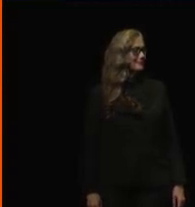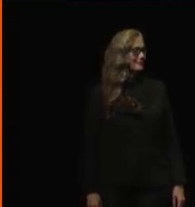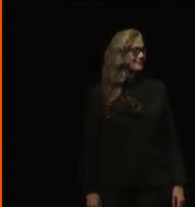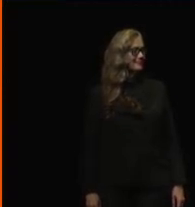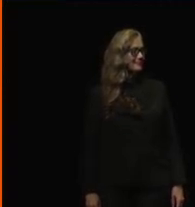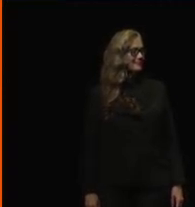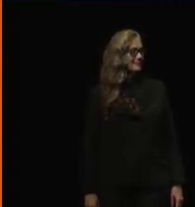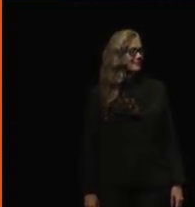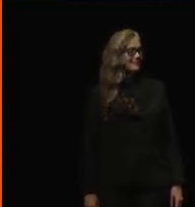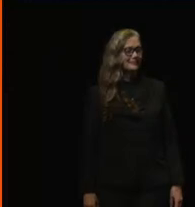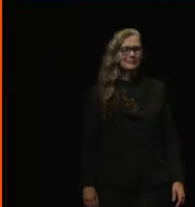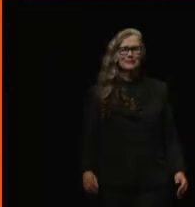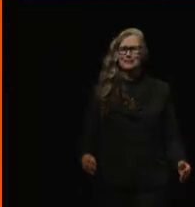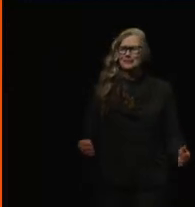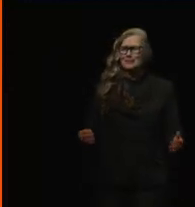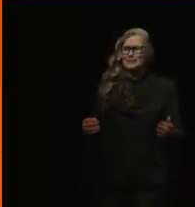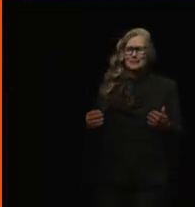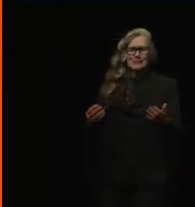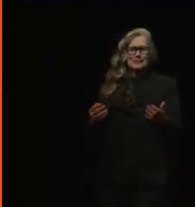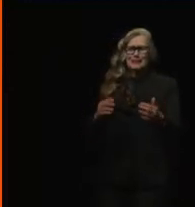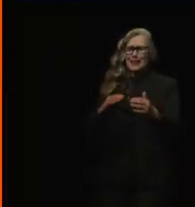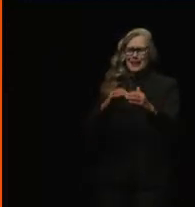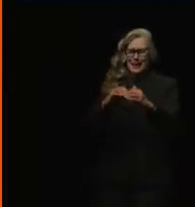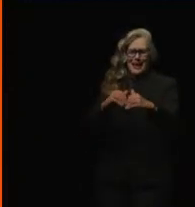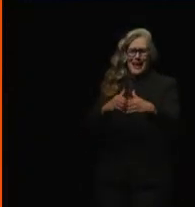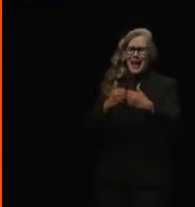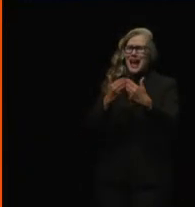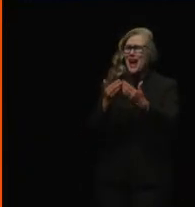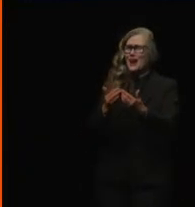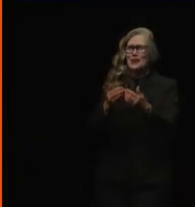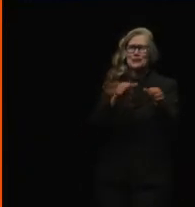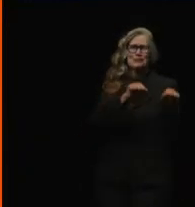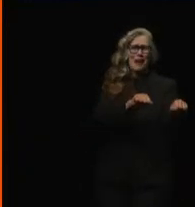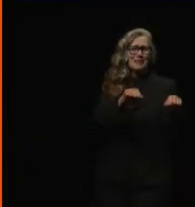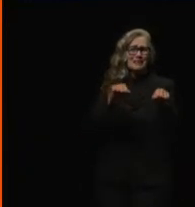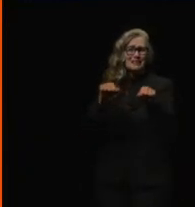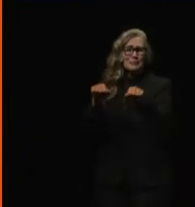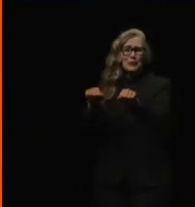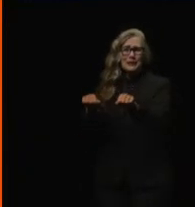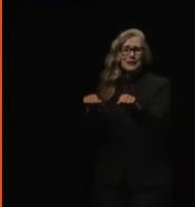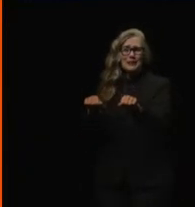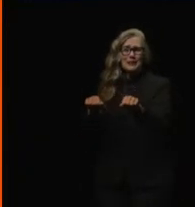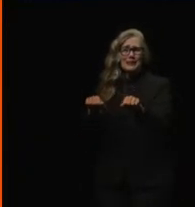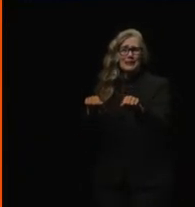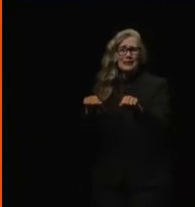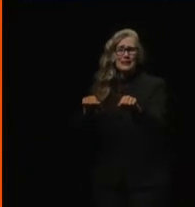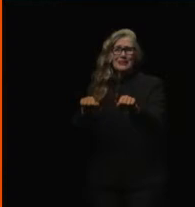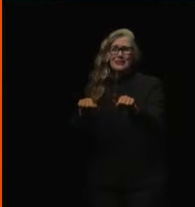How could we ever come?